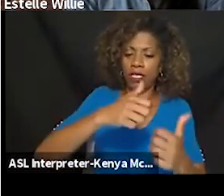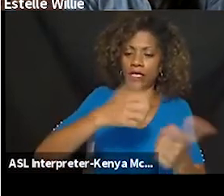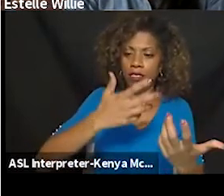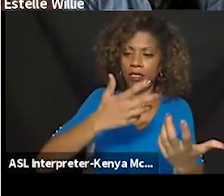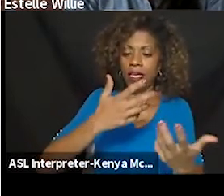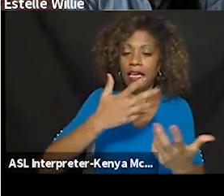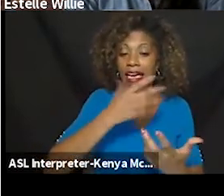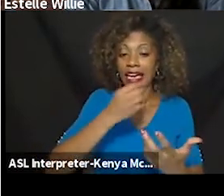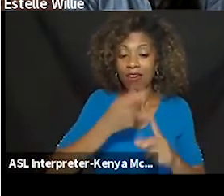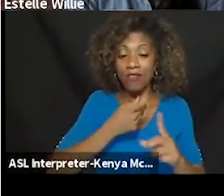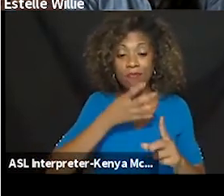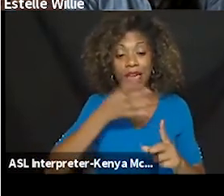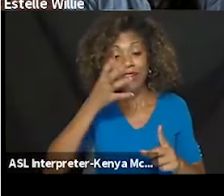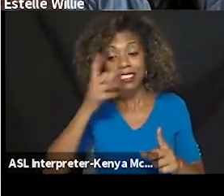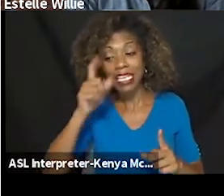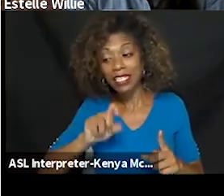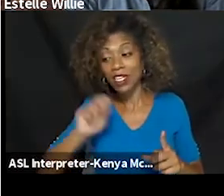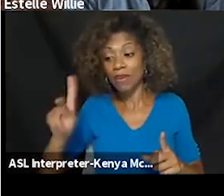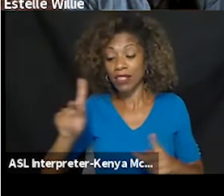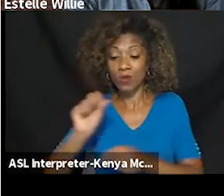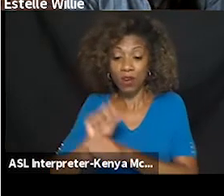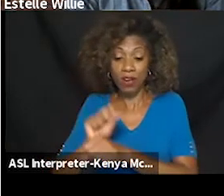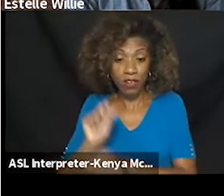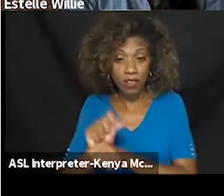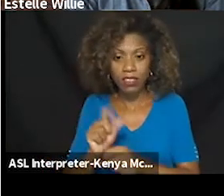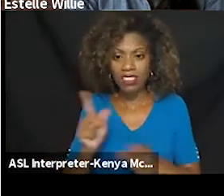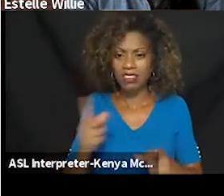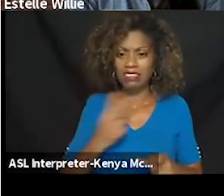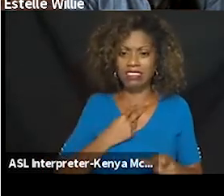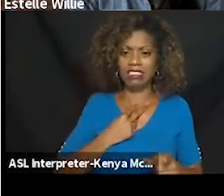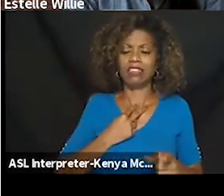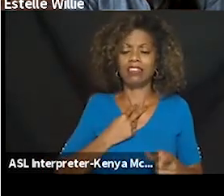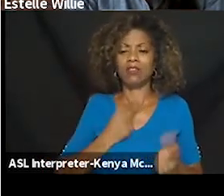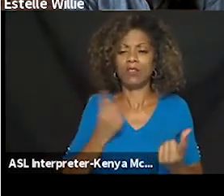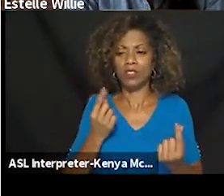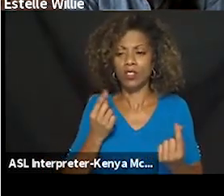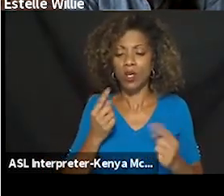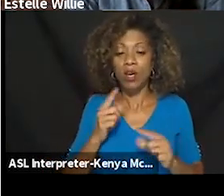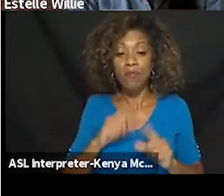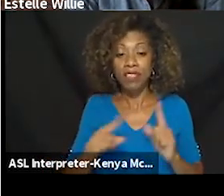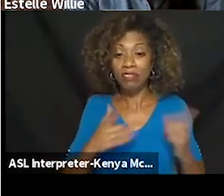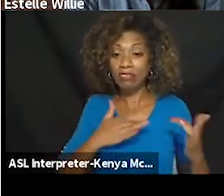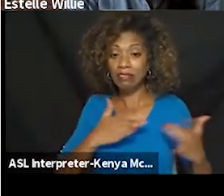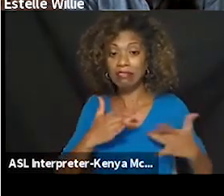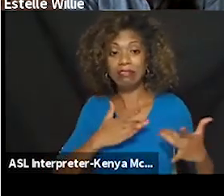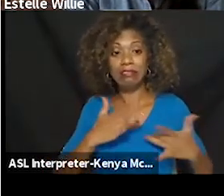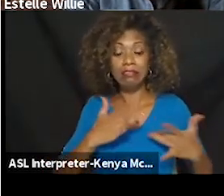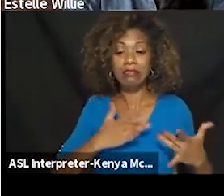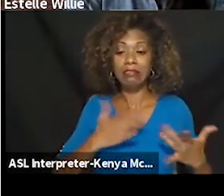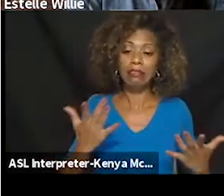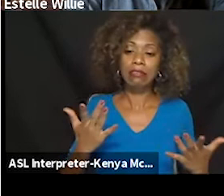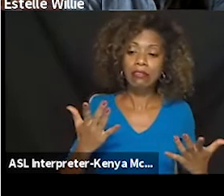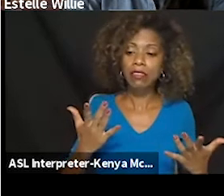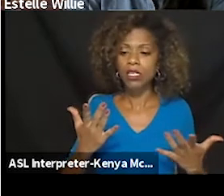issue. So they're desperate about bringing their kids back to school, but there are some serious considerations about what schools are